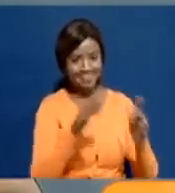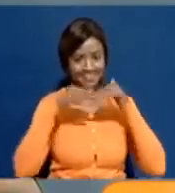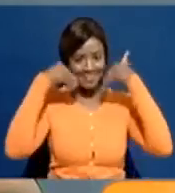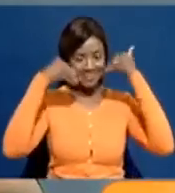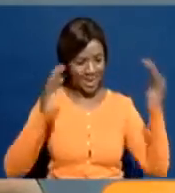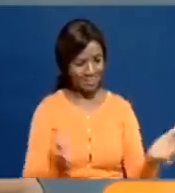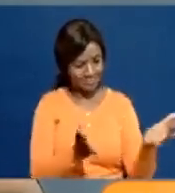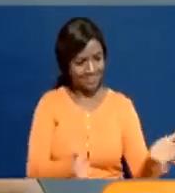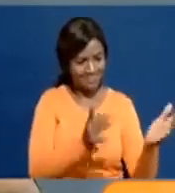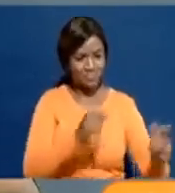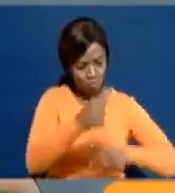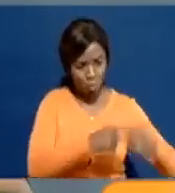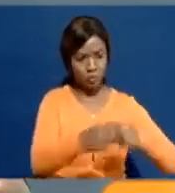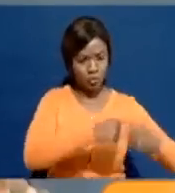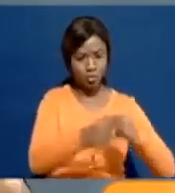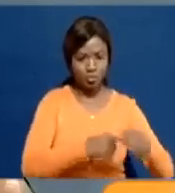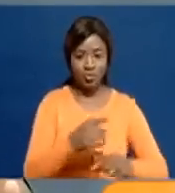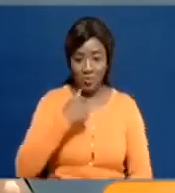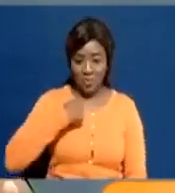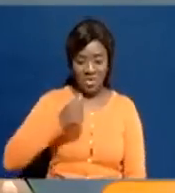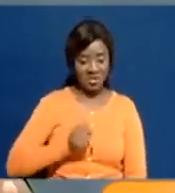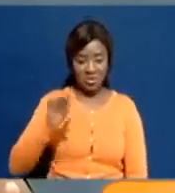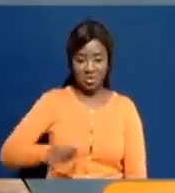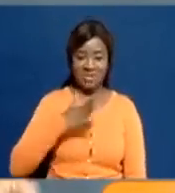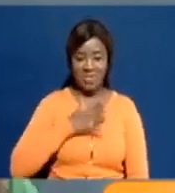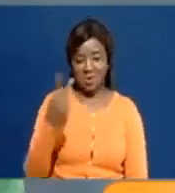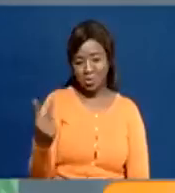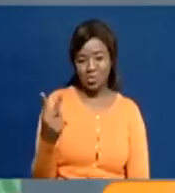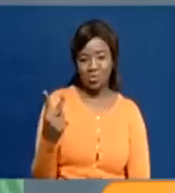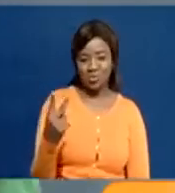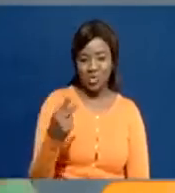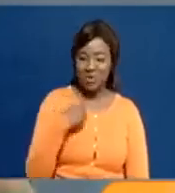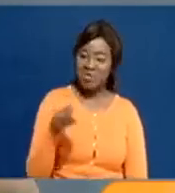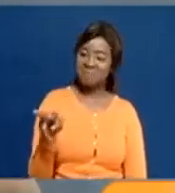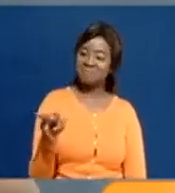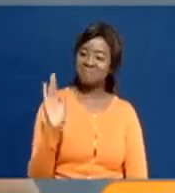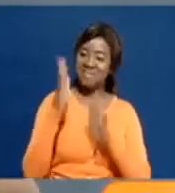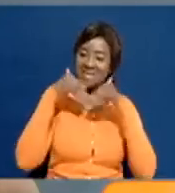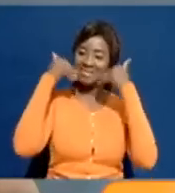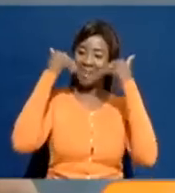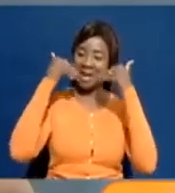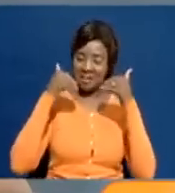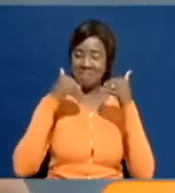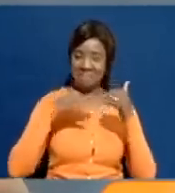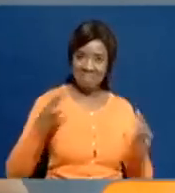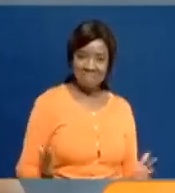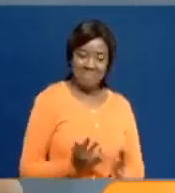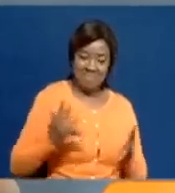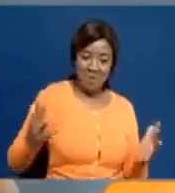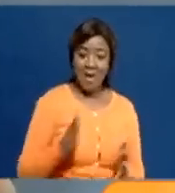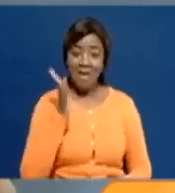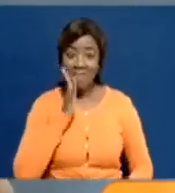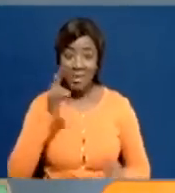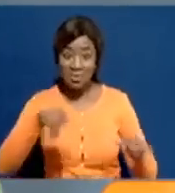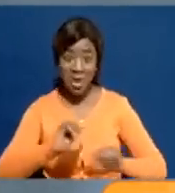can still do it. You can fight. For me, it's my daughters. I have two daughters. Just looking at them and watching them smile and watching them say, oh, mommy,